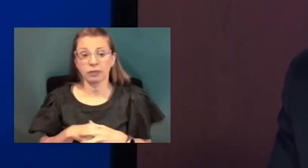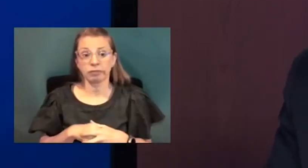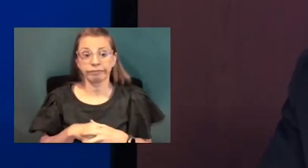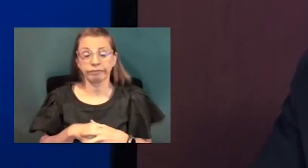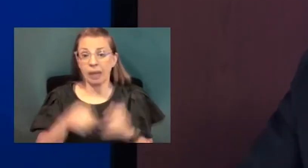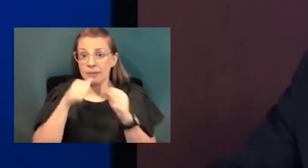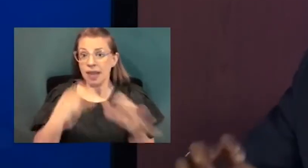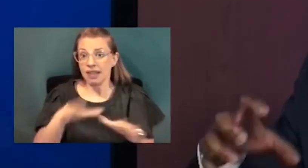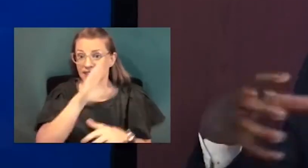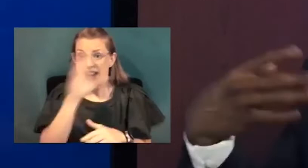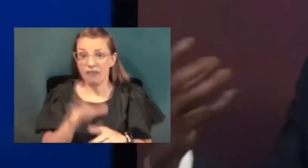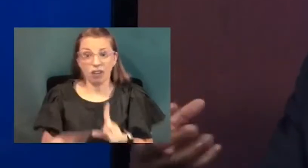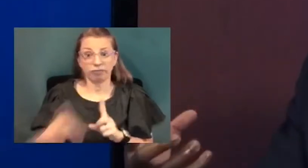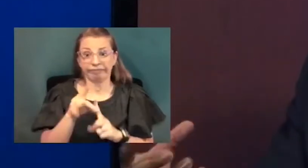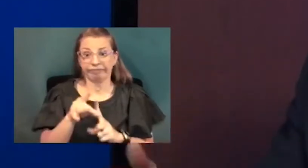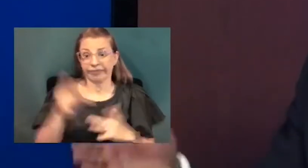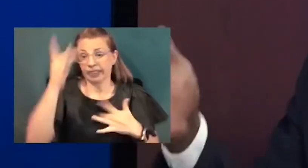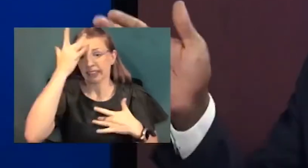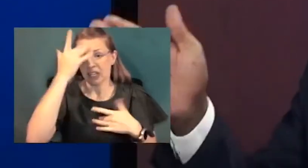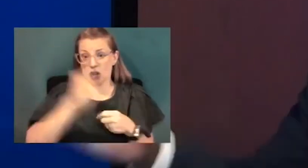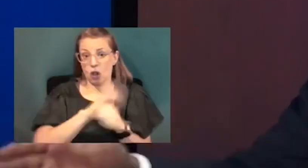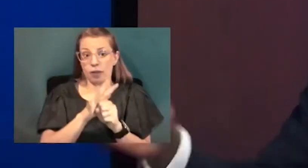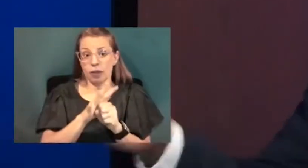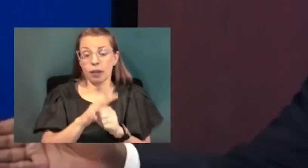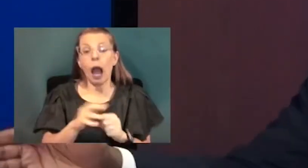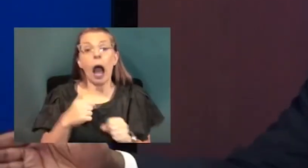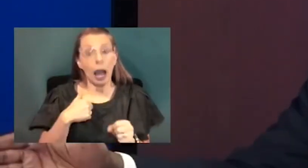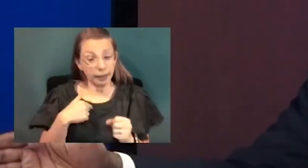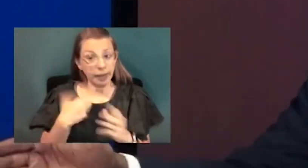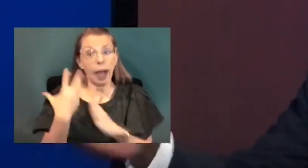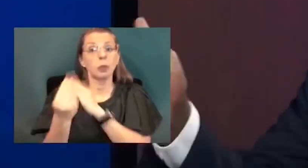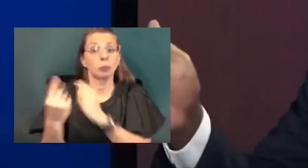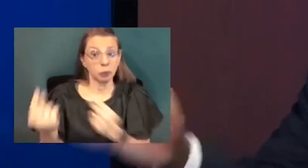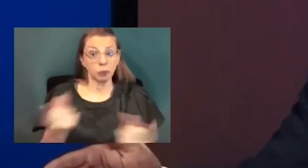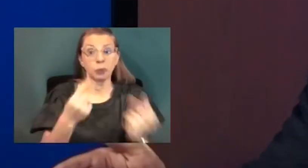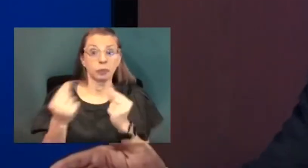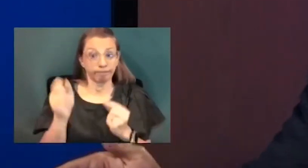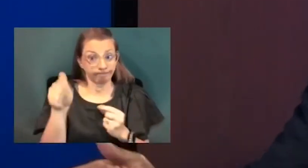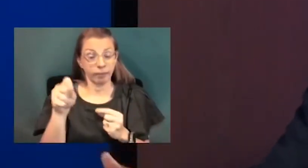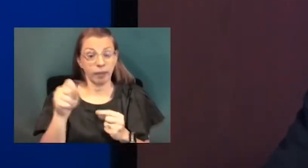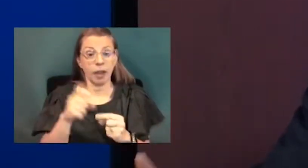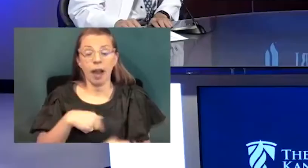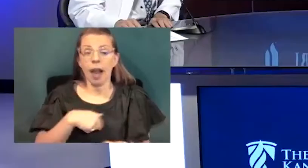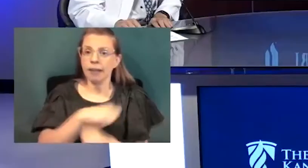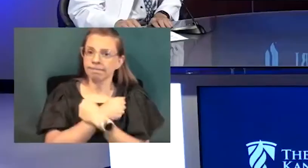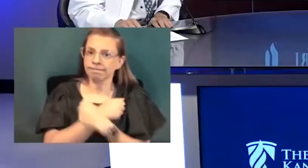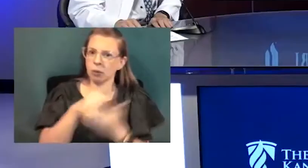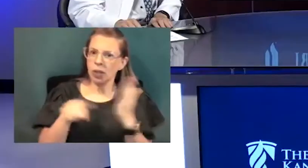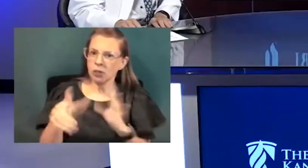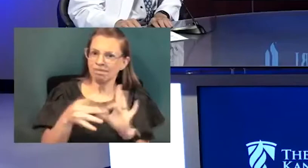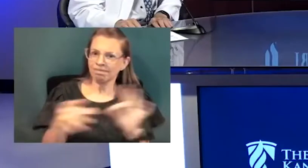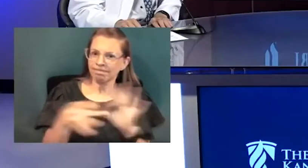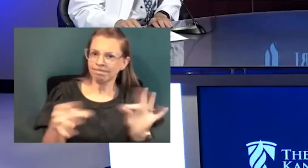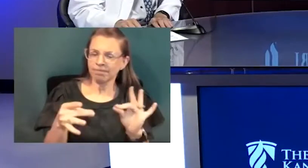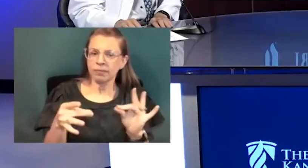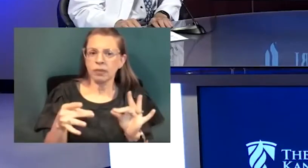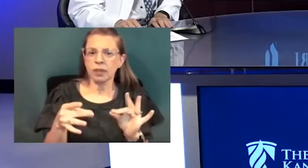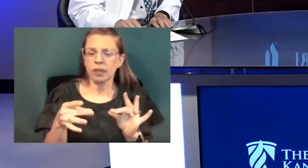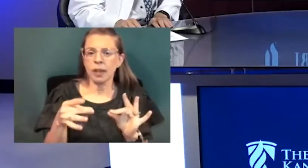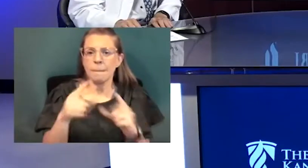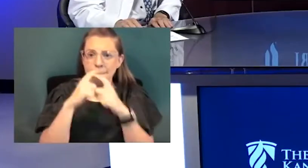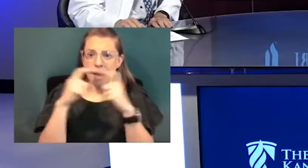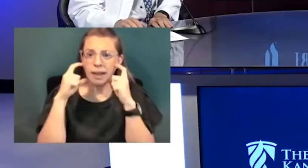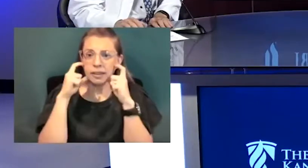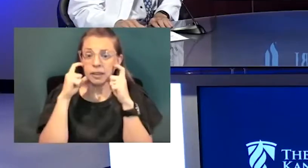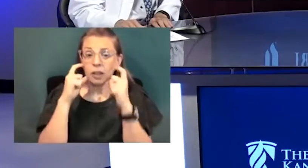from COVID, although I certainly did a lot of things. I loved what you all said about masks, how you treat very ill people, right?